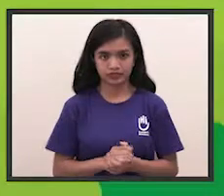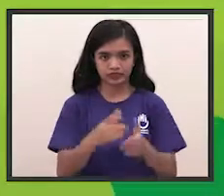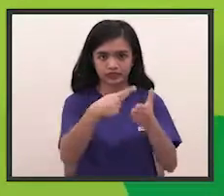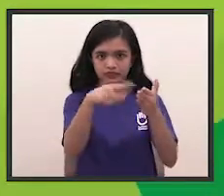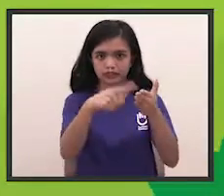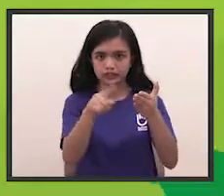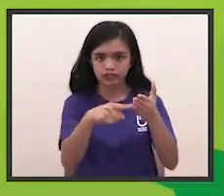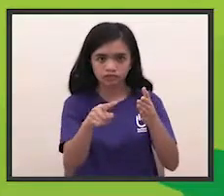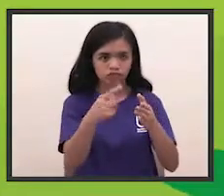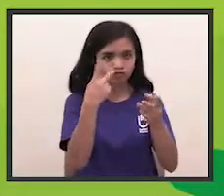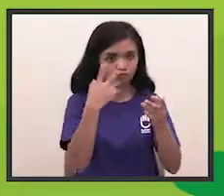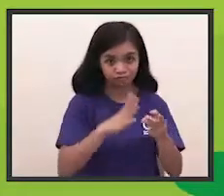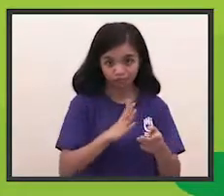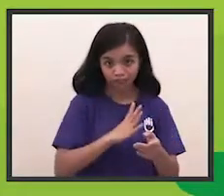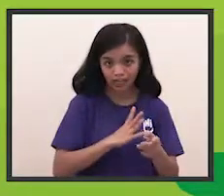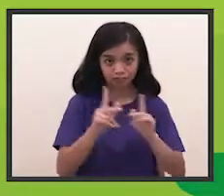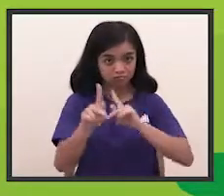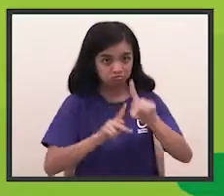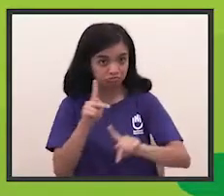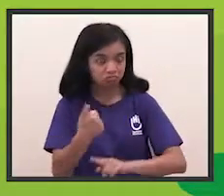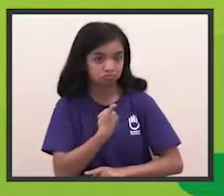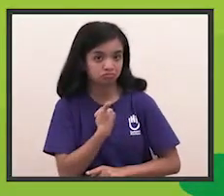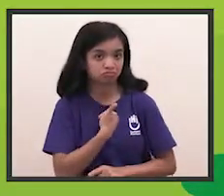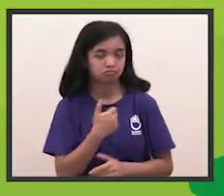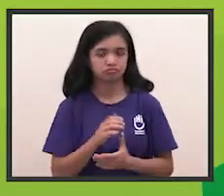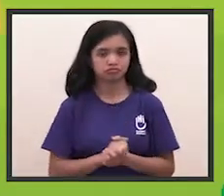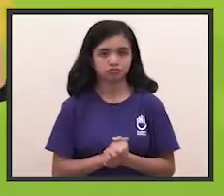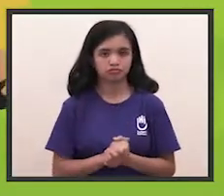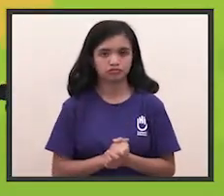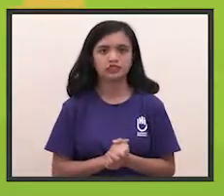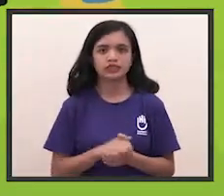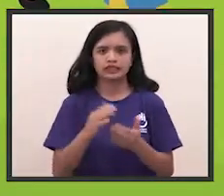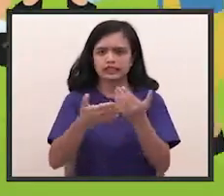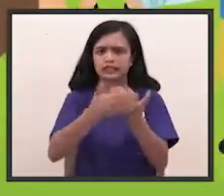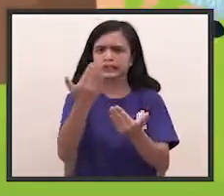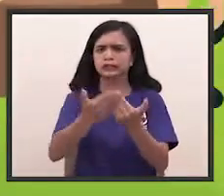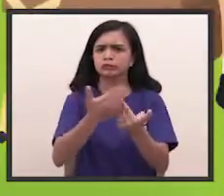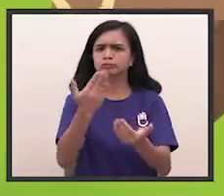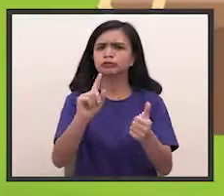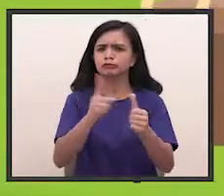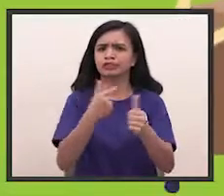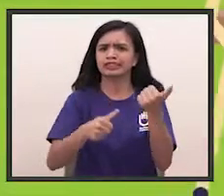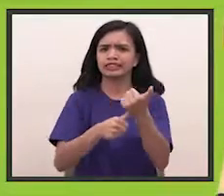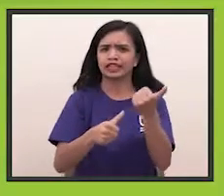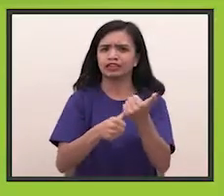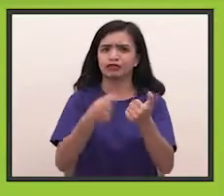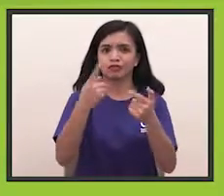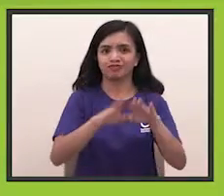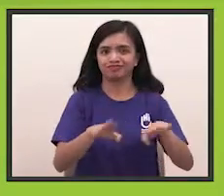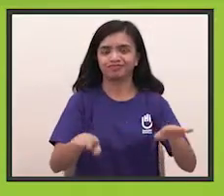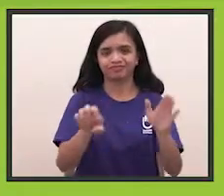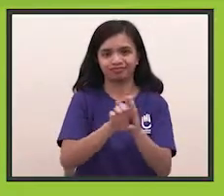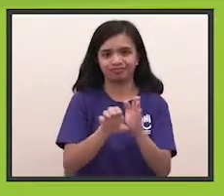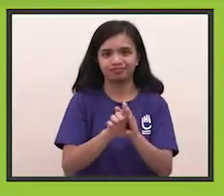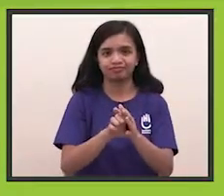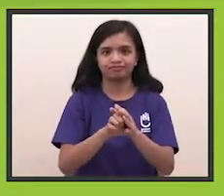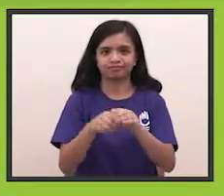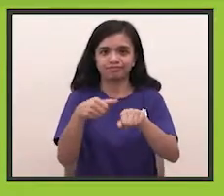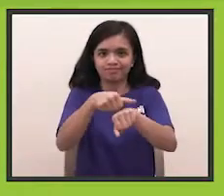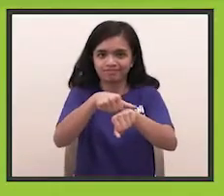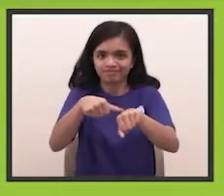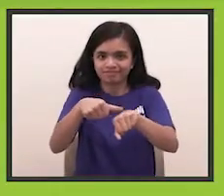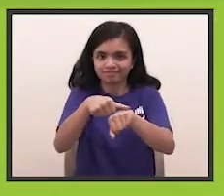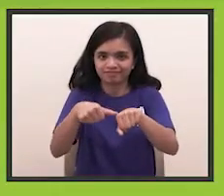Check yourself and the people around you. Apply simple first aid for children, such as putting a band-aid